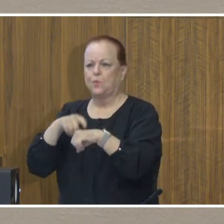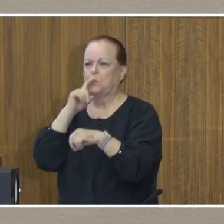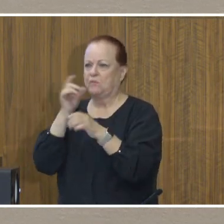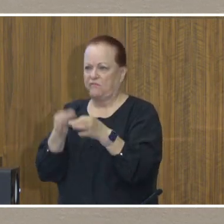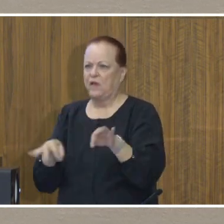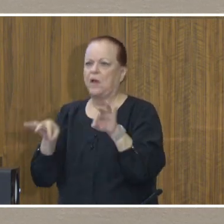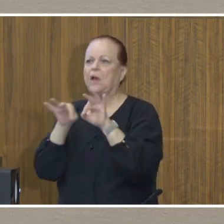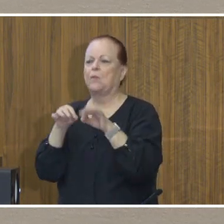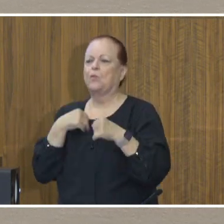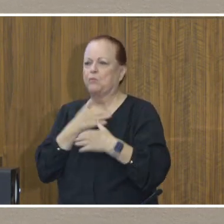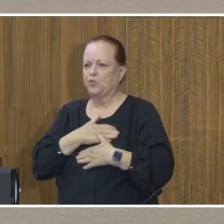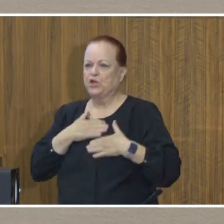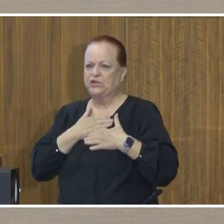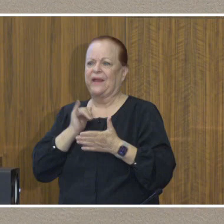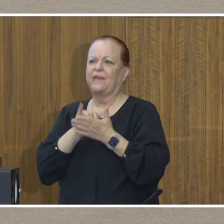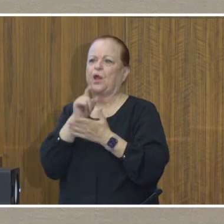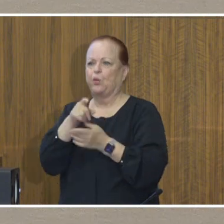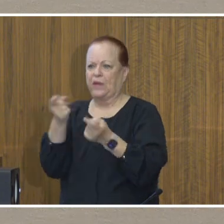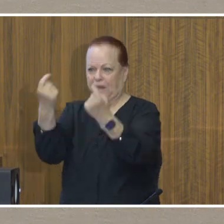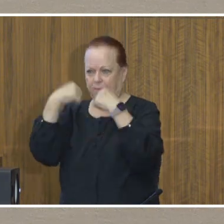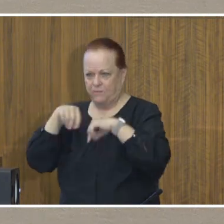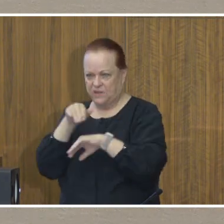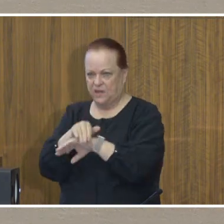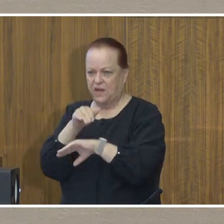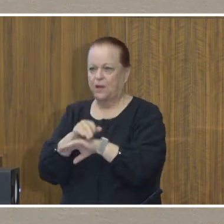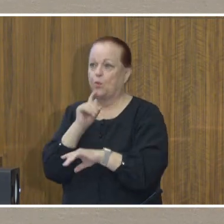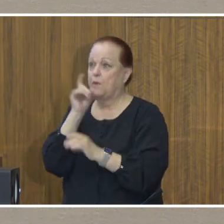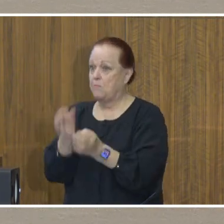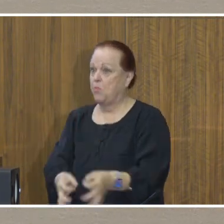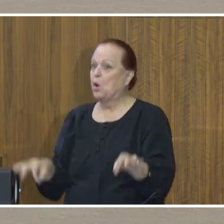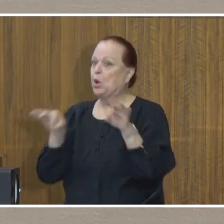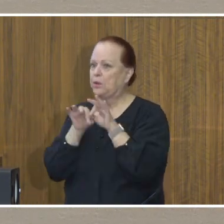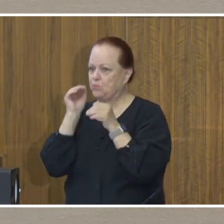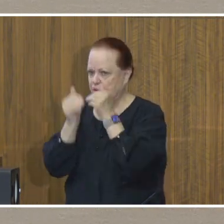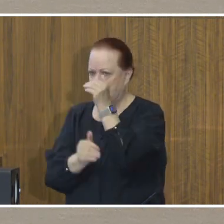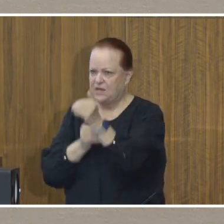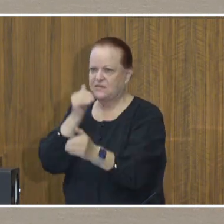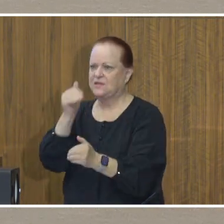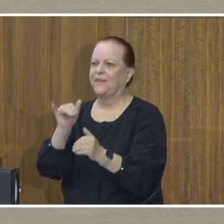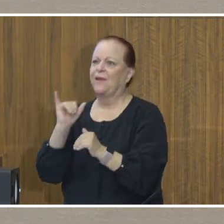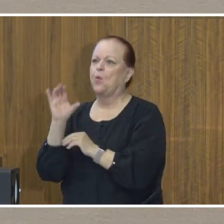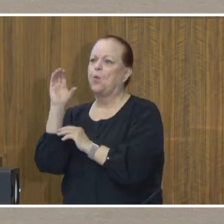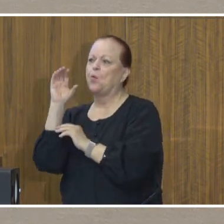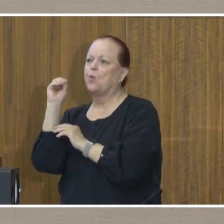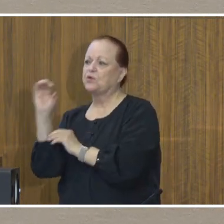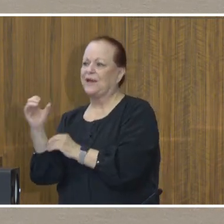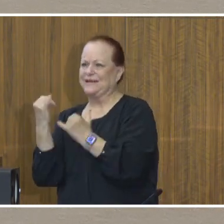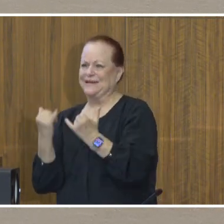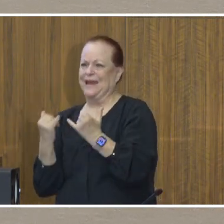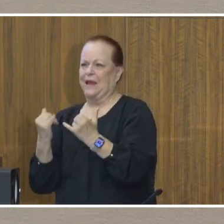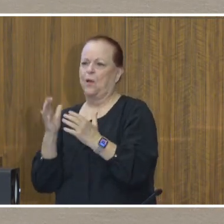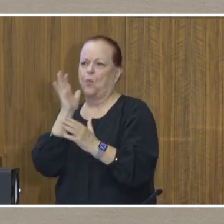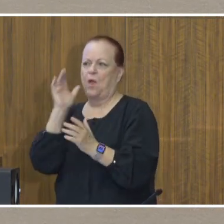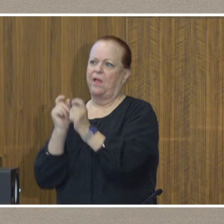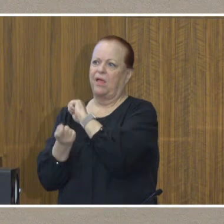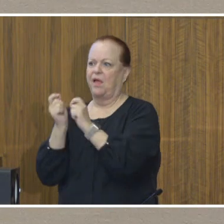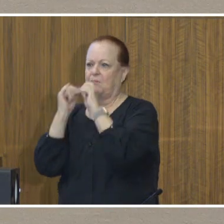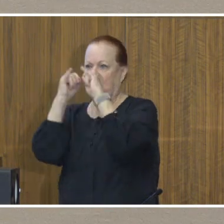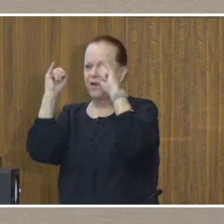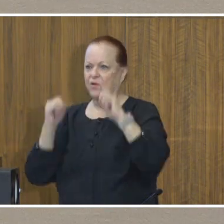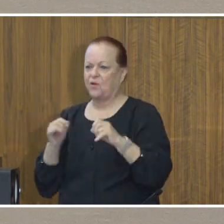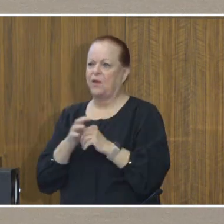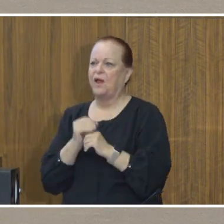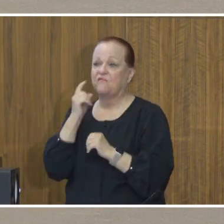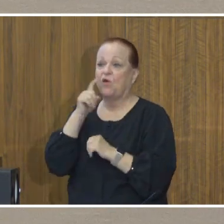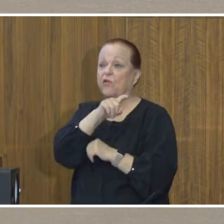be here tonight. This is a very important process that Orange County is going through. And for everyone participating